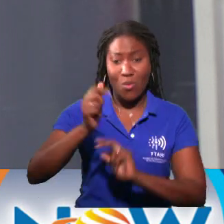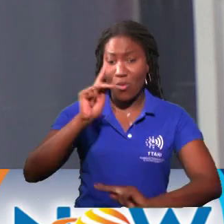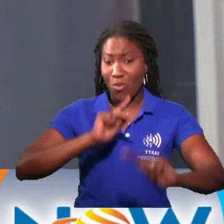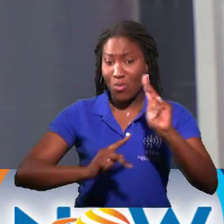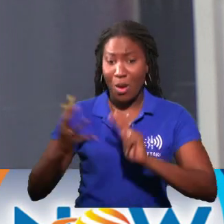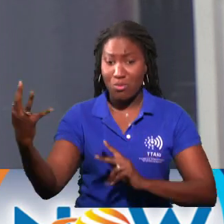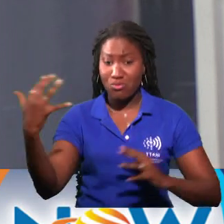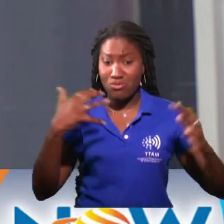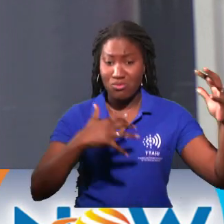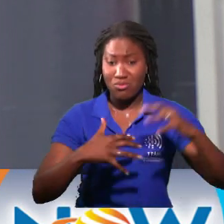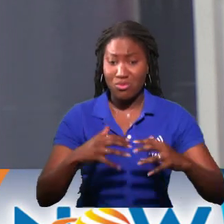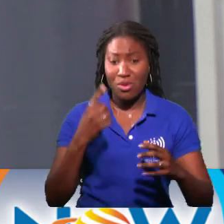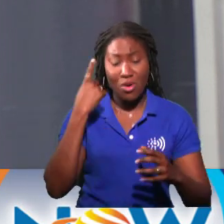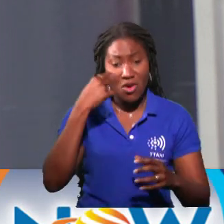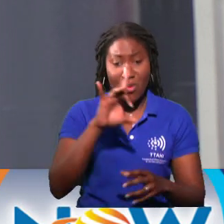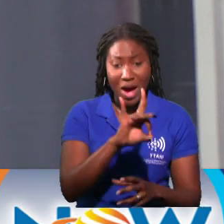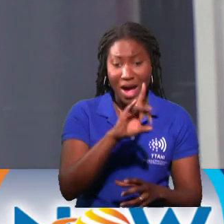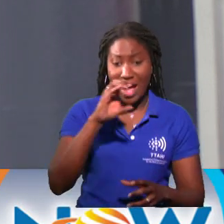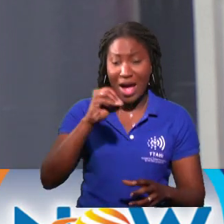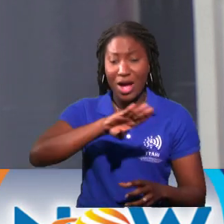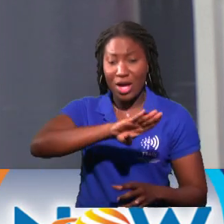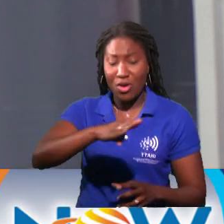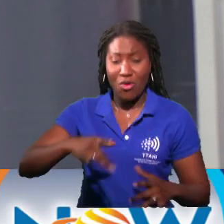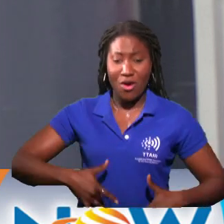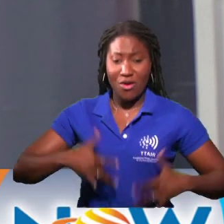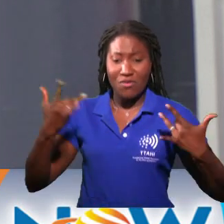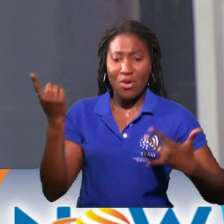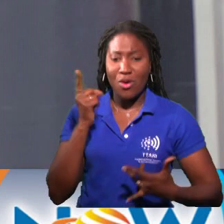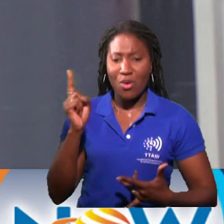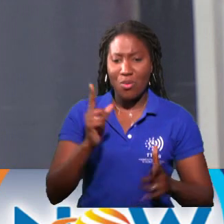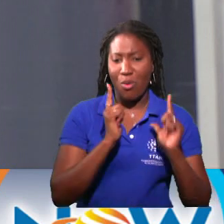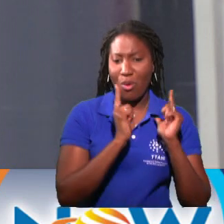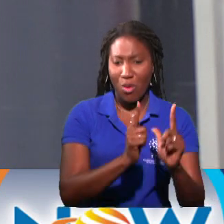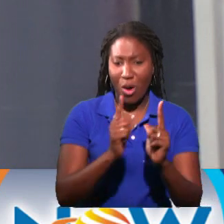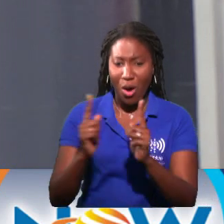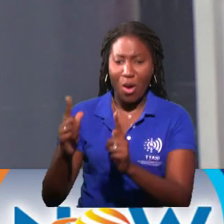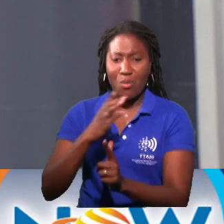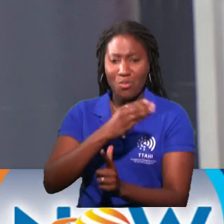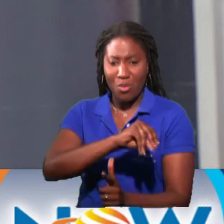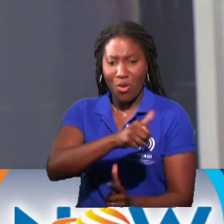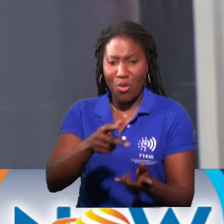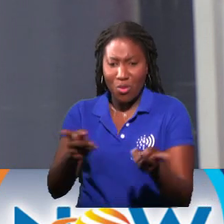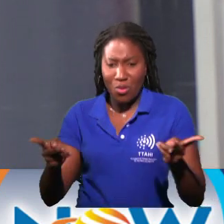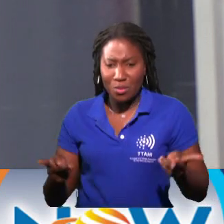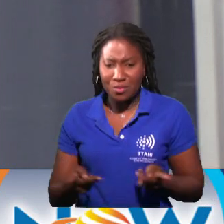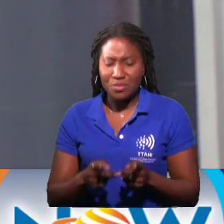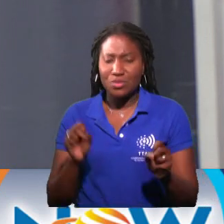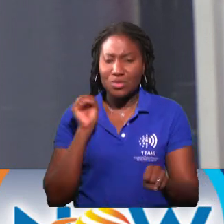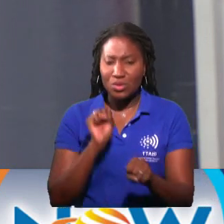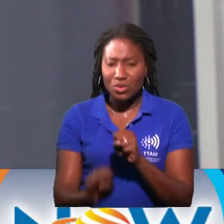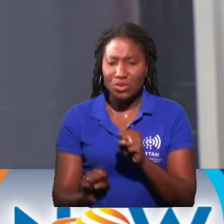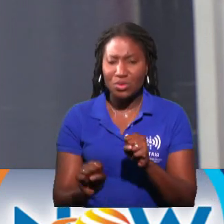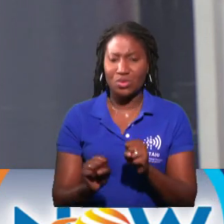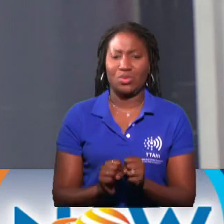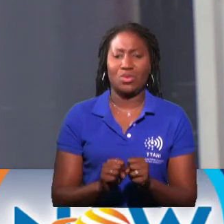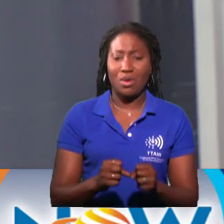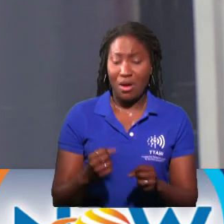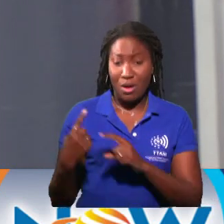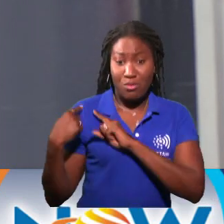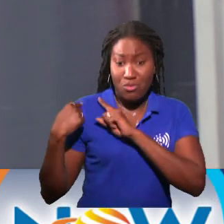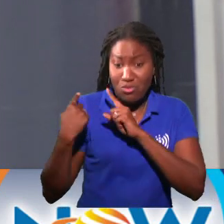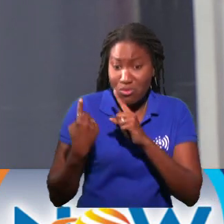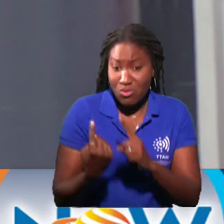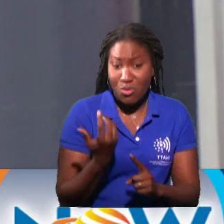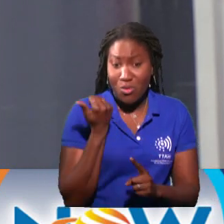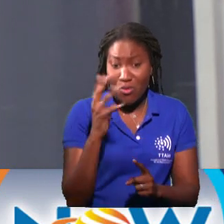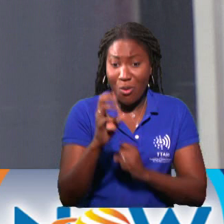in over 80 events in the National Library and satellite events in and around Port of Spain. So it's quite a build-up over the 14 years, and